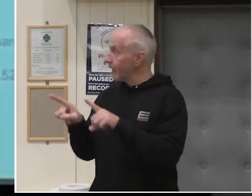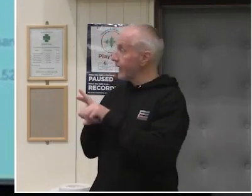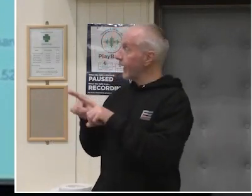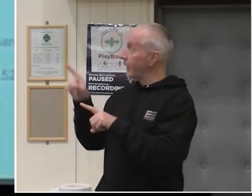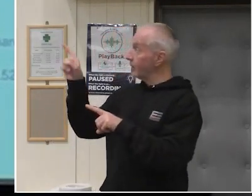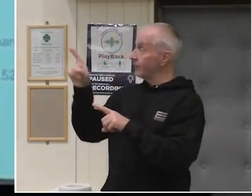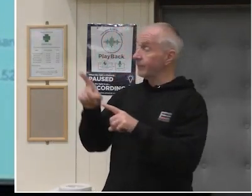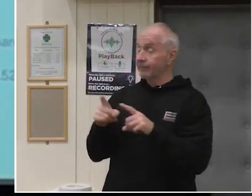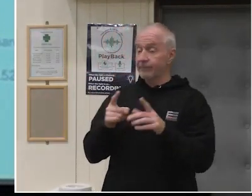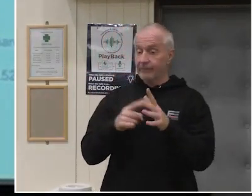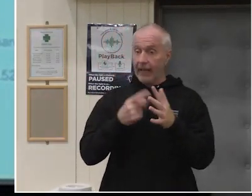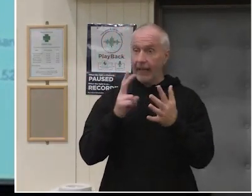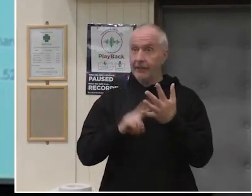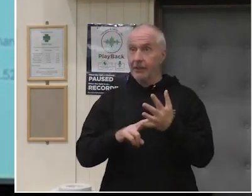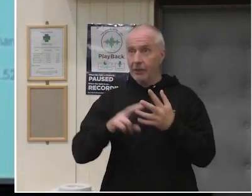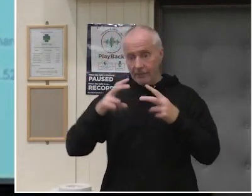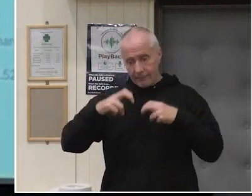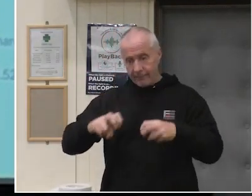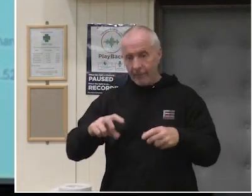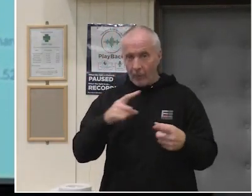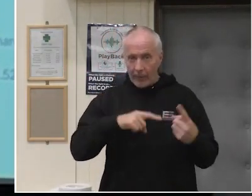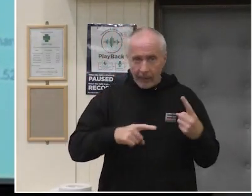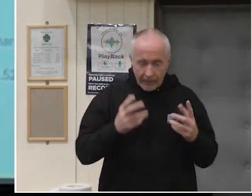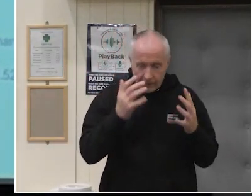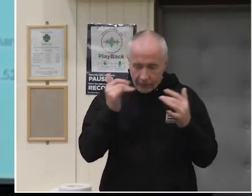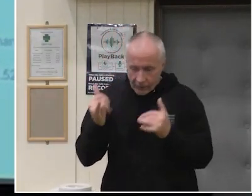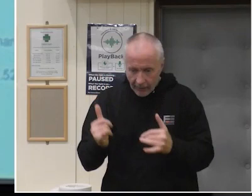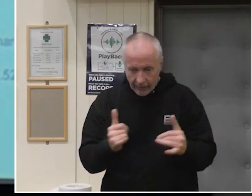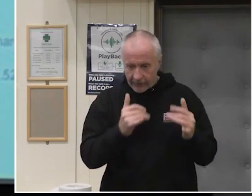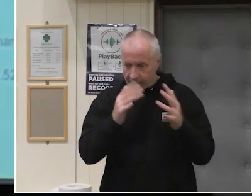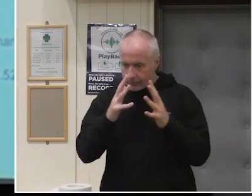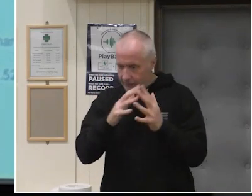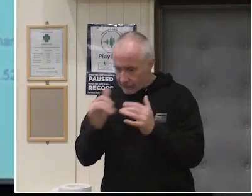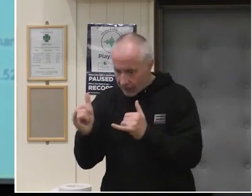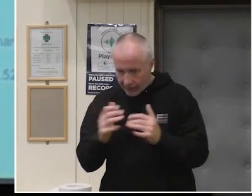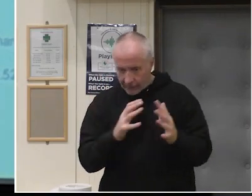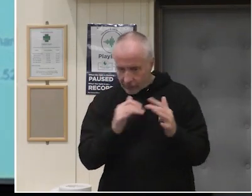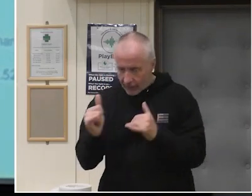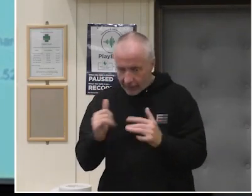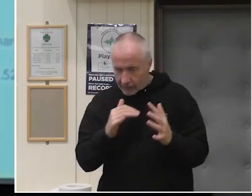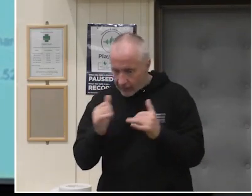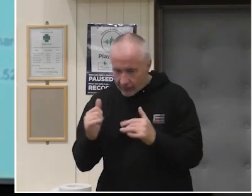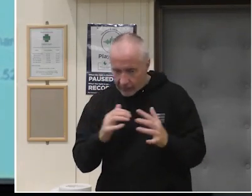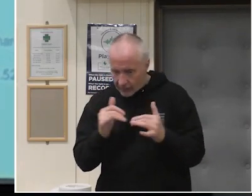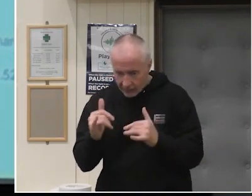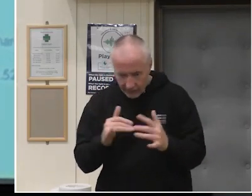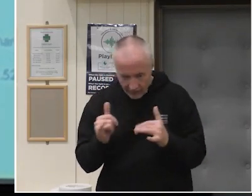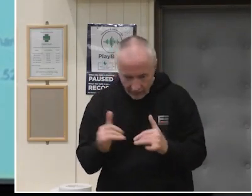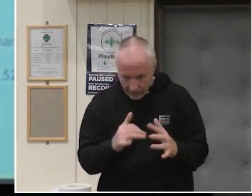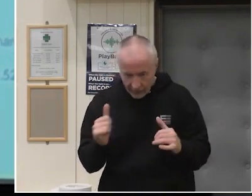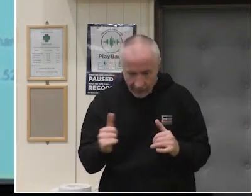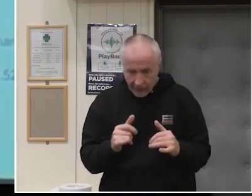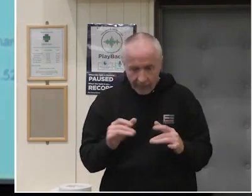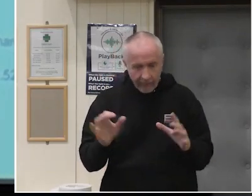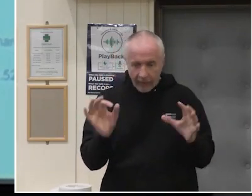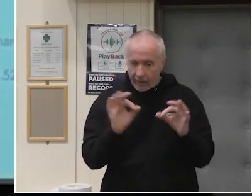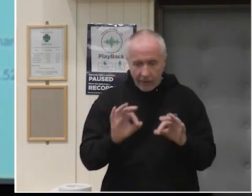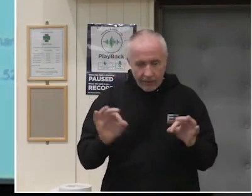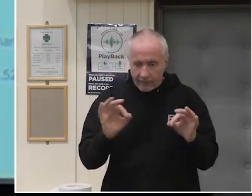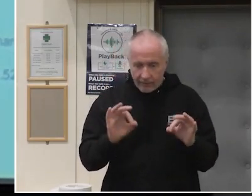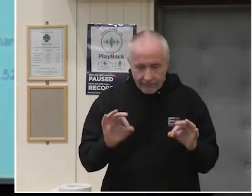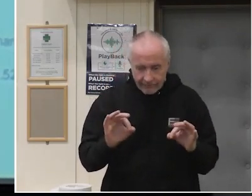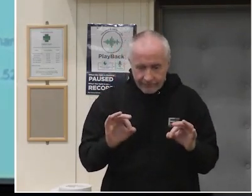doing. We are literally just scanning through, looking at every possible place we can until we've checked everywhere, and if we don't find them,